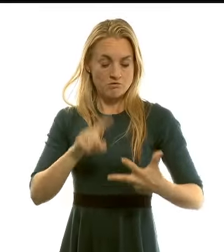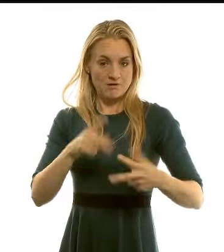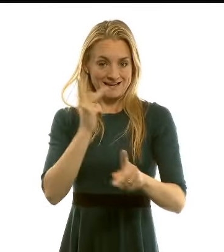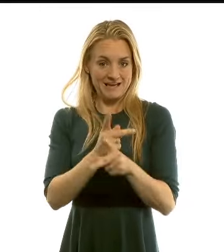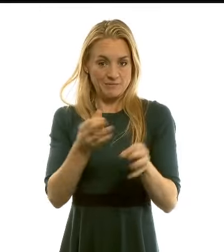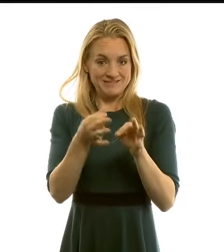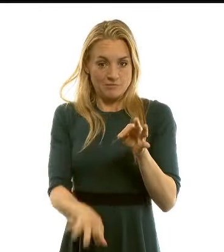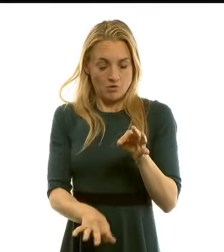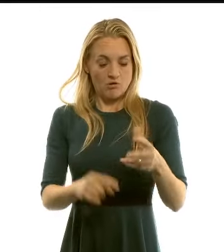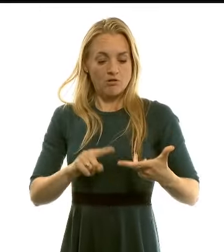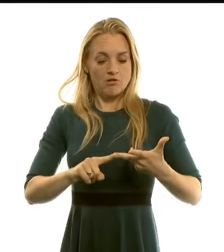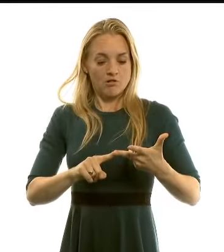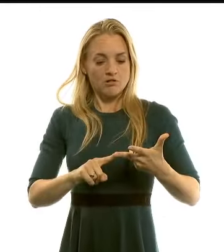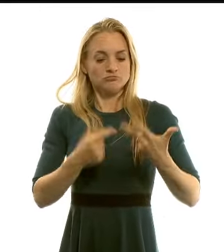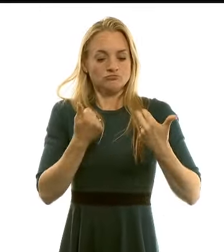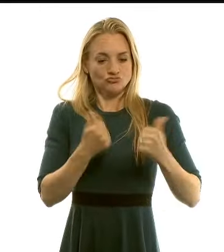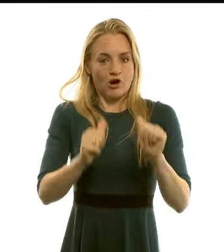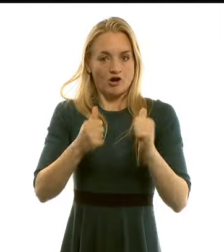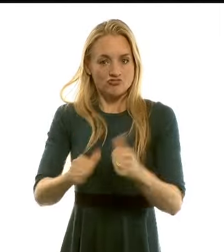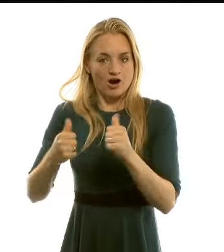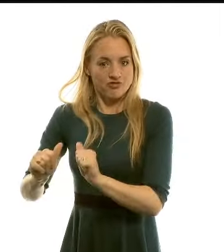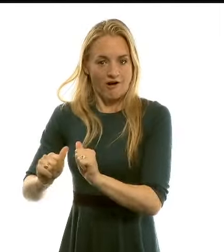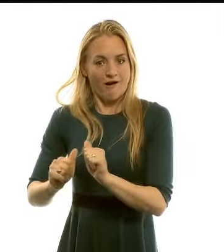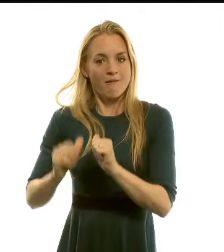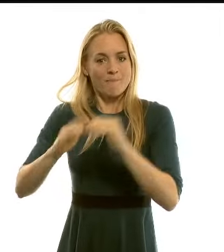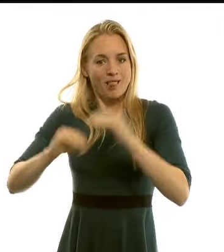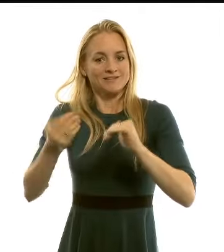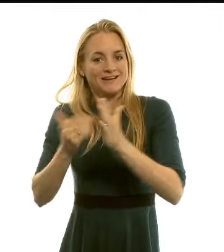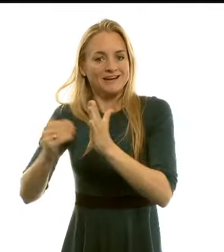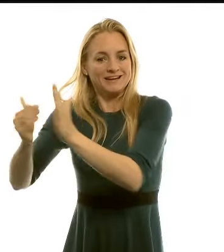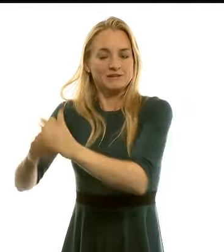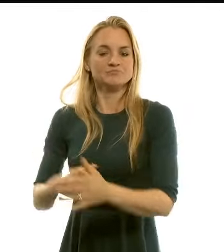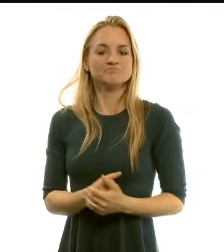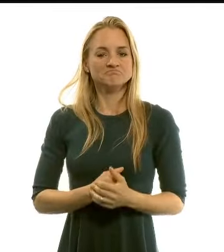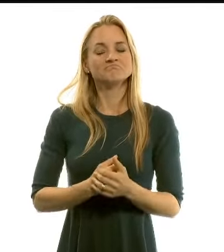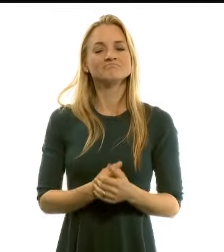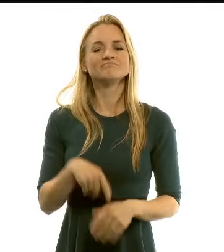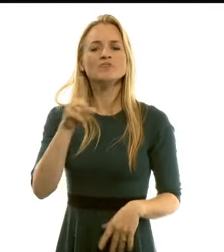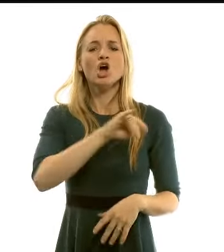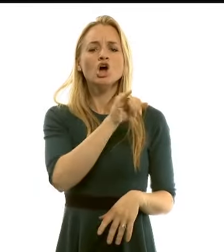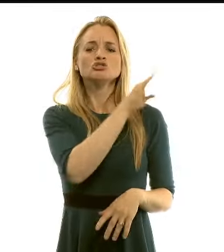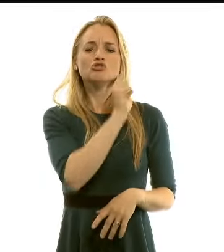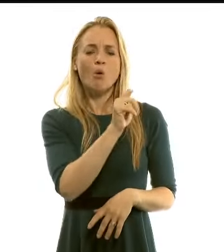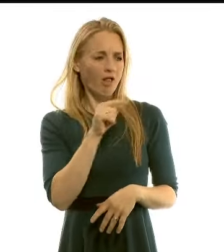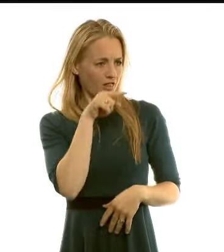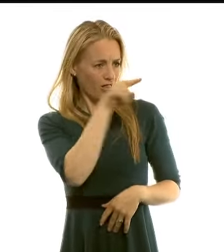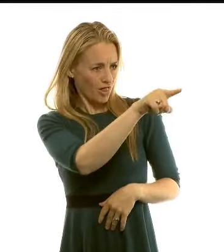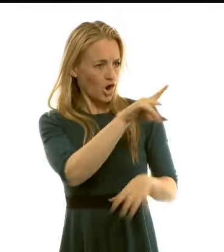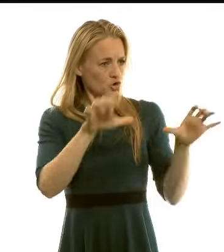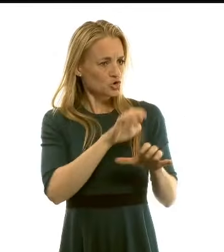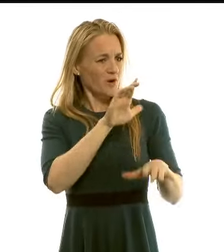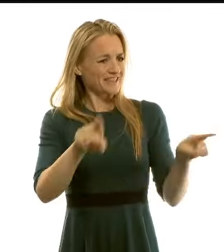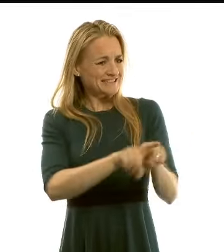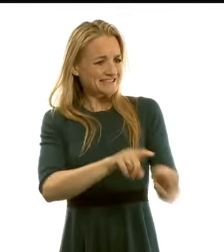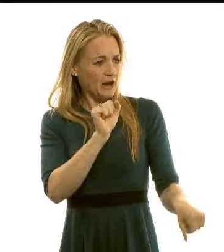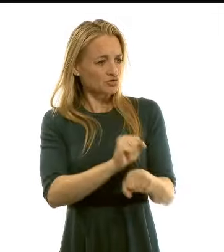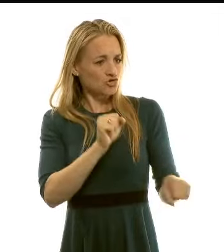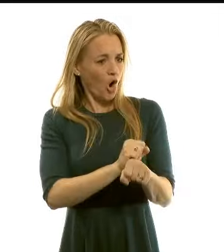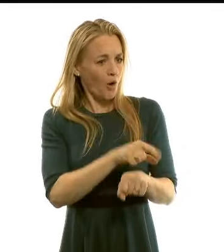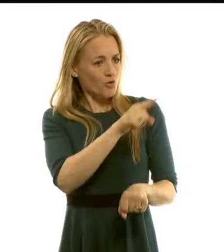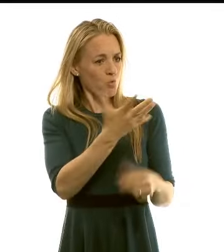advice. And like Angus, are you doing the job that you wanted to as a kid, Joel? I'm hosting LegoCon in Denmark. I'm in a Hello. brick